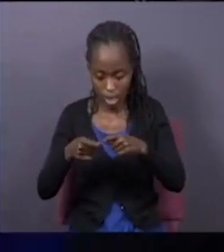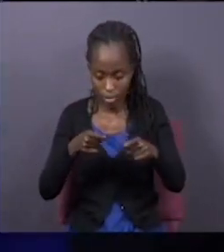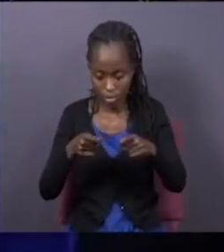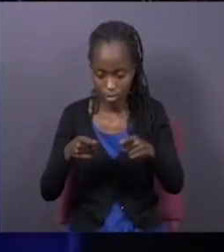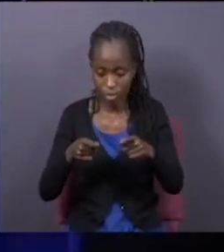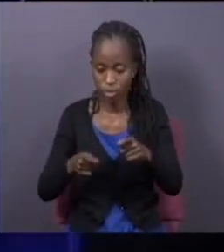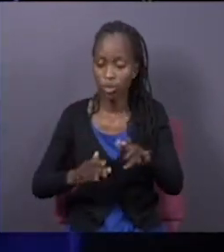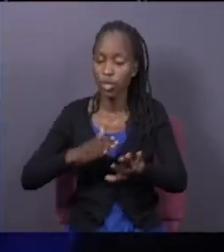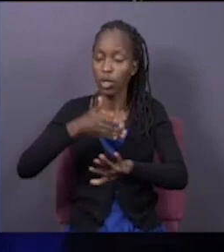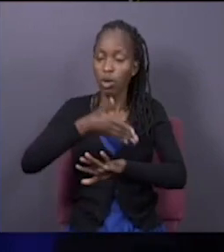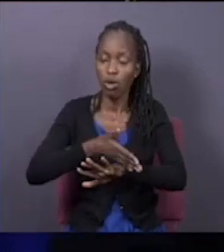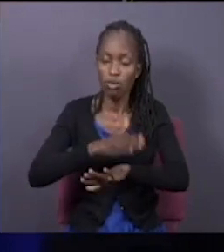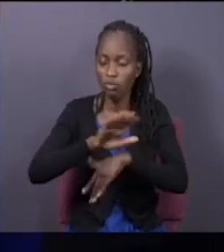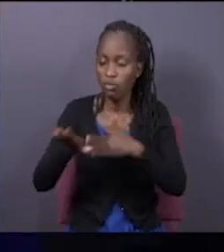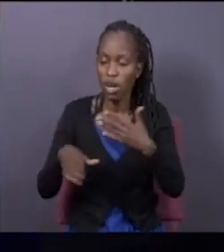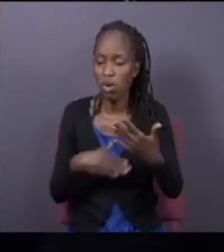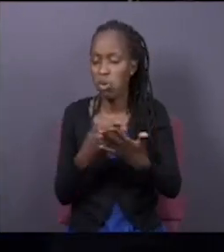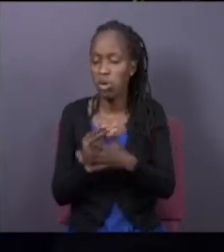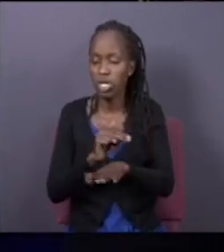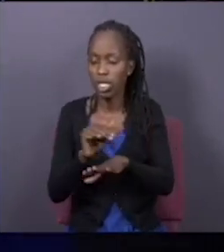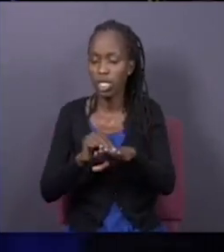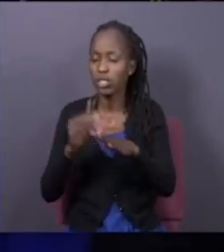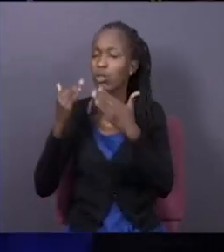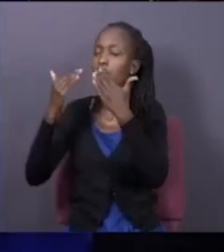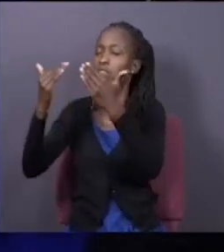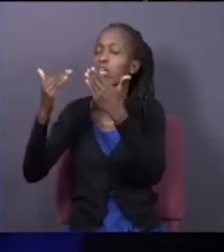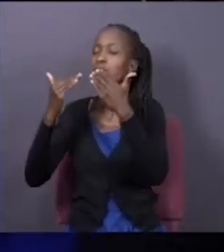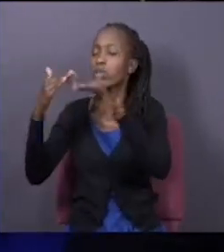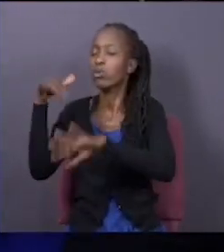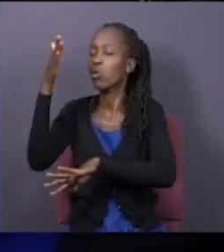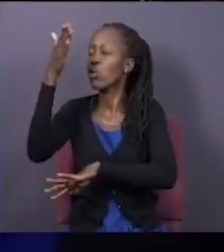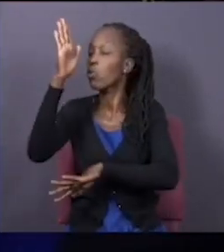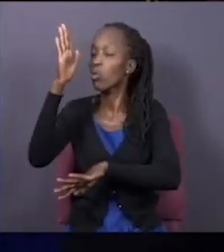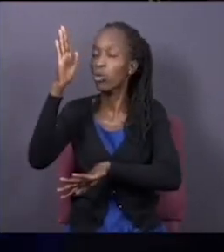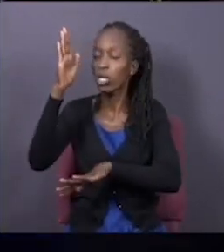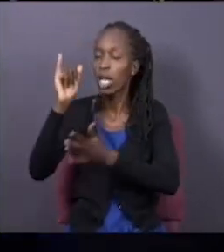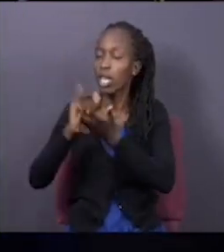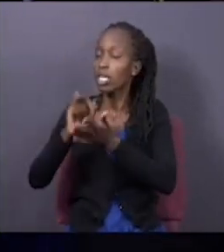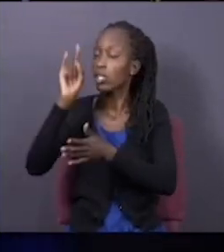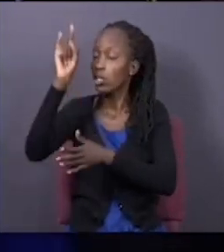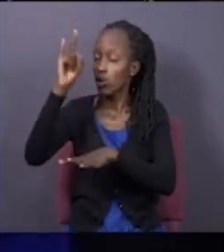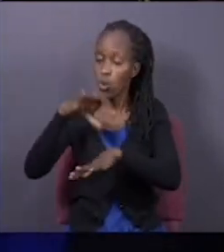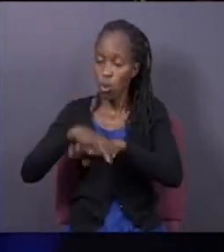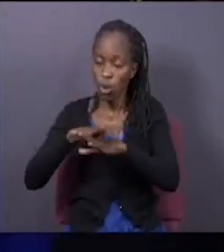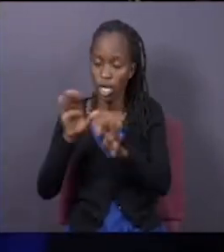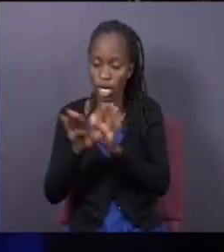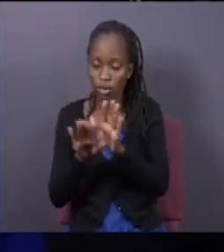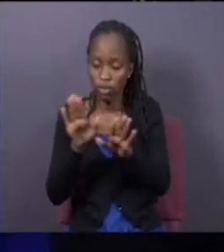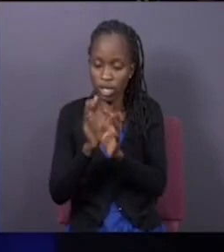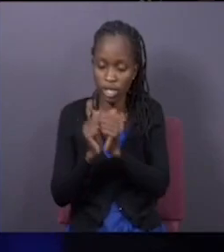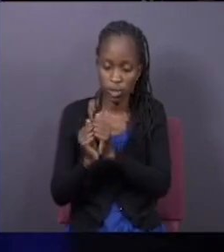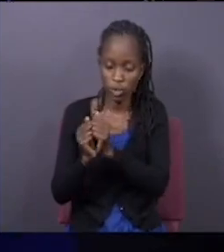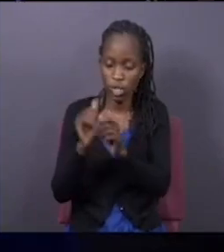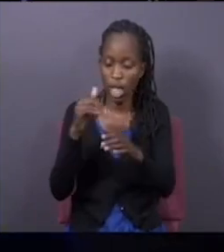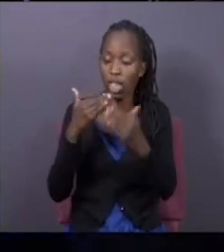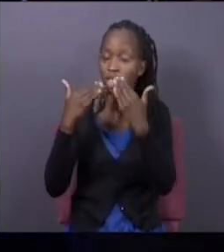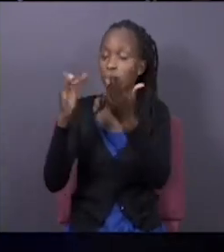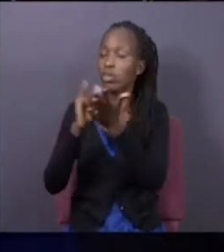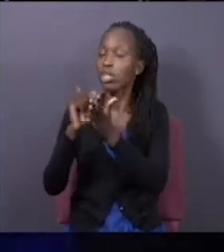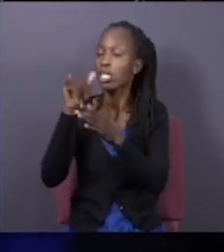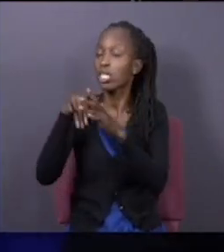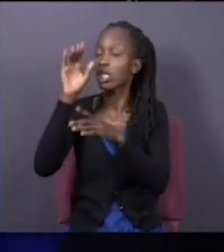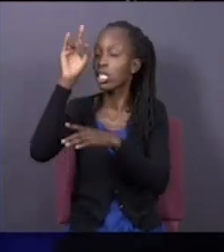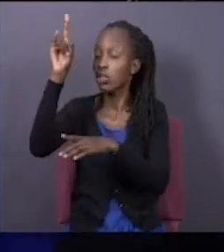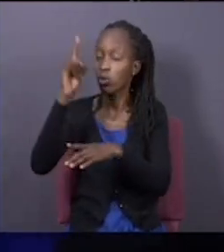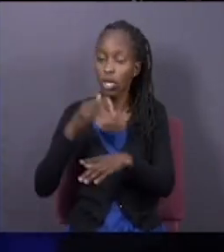over the affairs of men and of nations. Thank You that You hold all things together. Thank You that in You all things